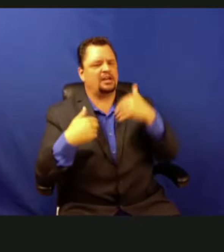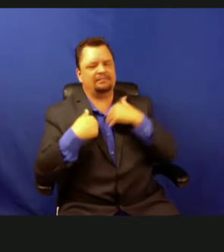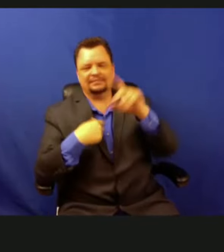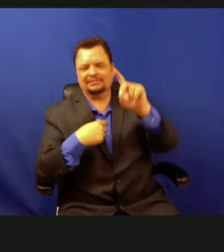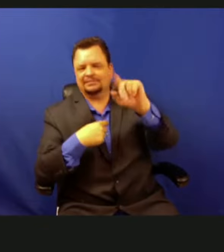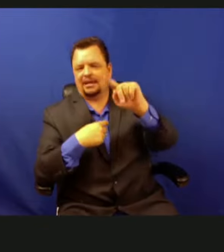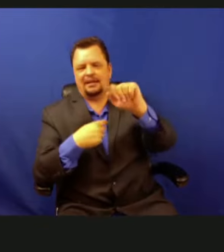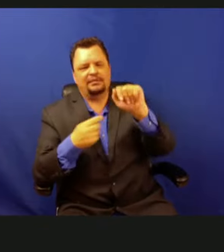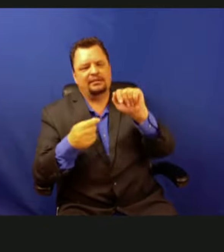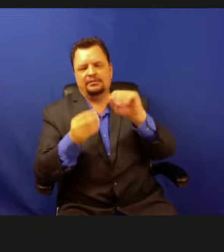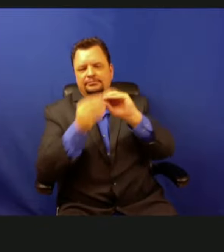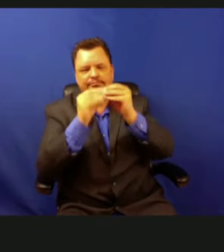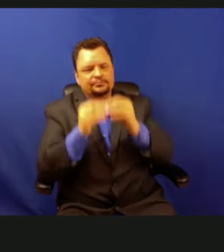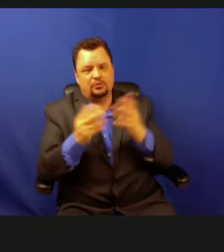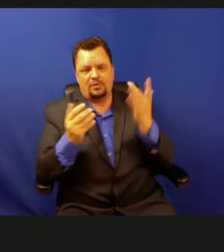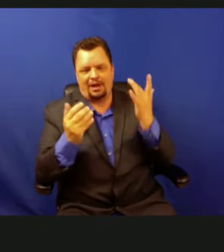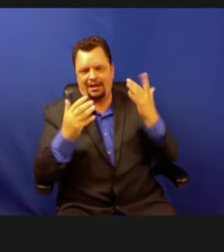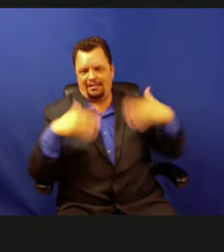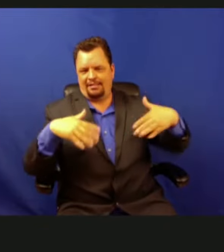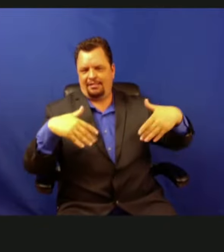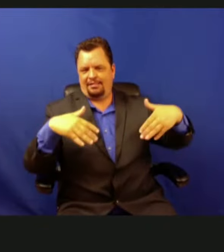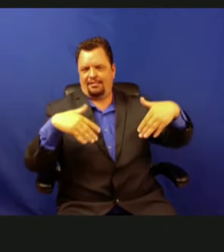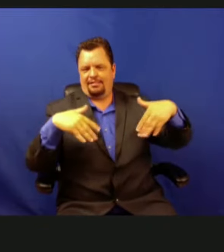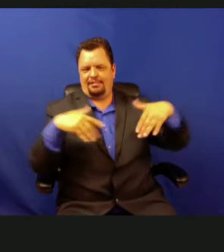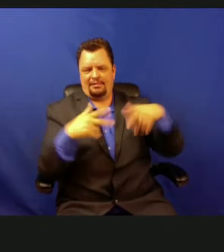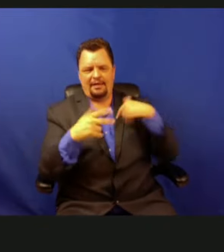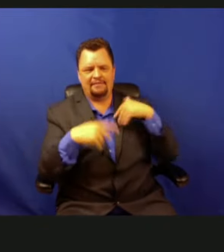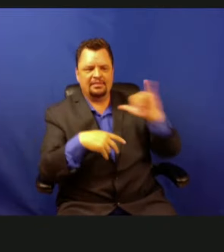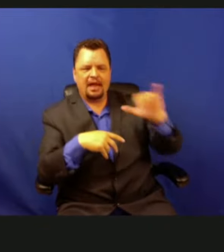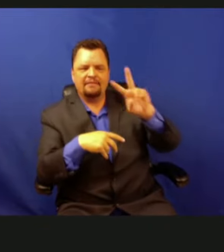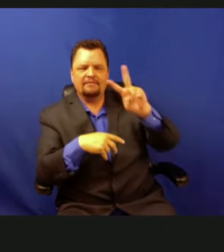response yet from the booster, the third booster vaccine.